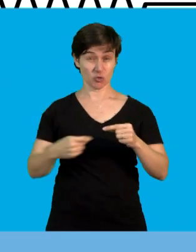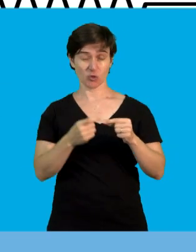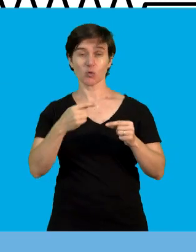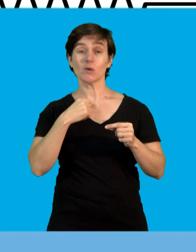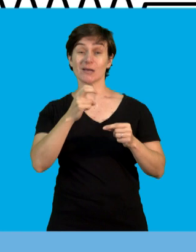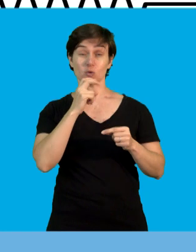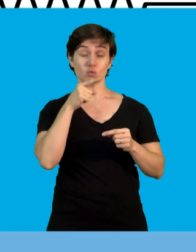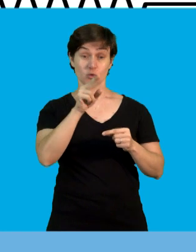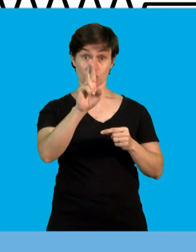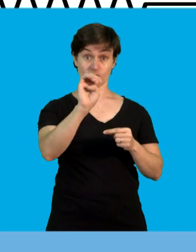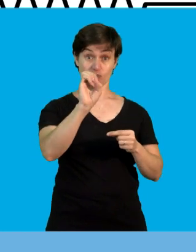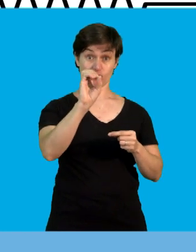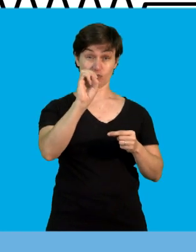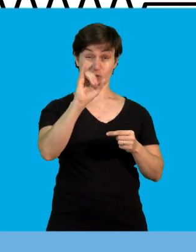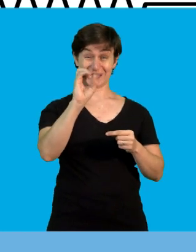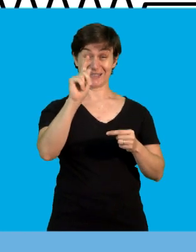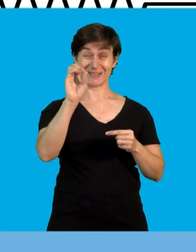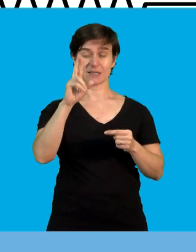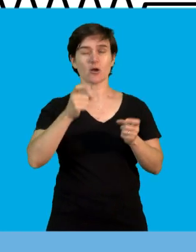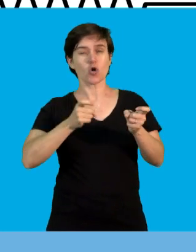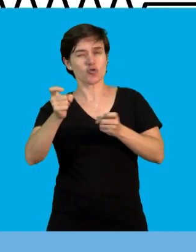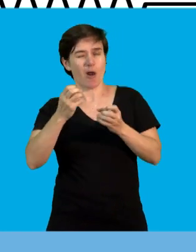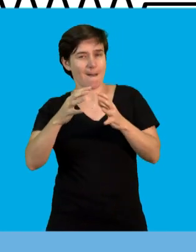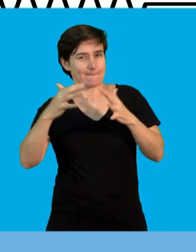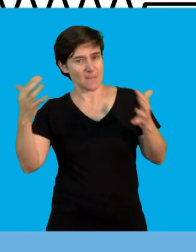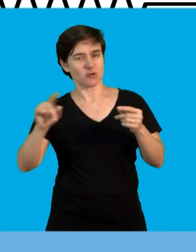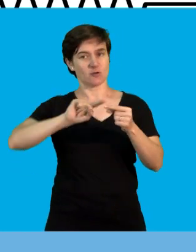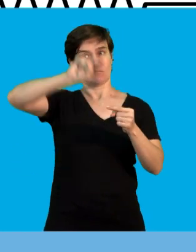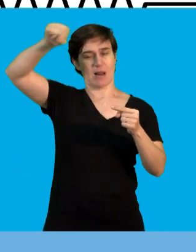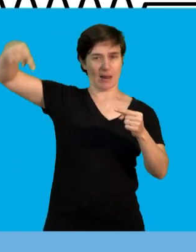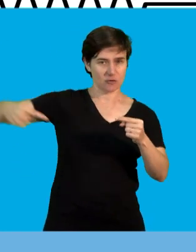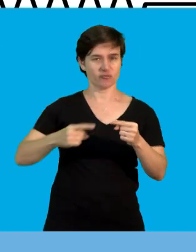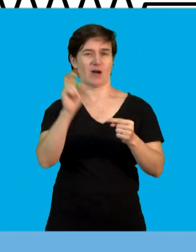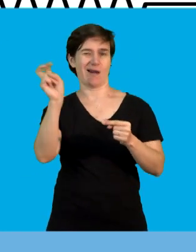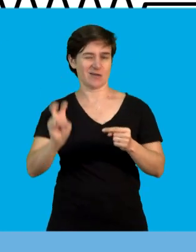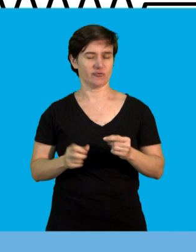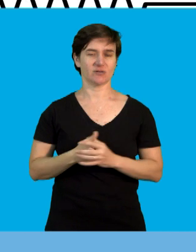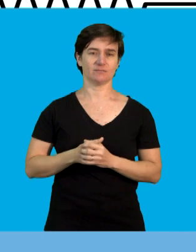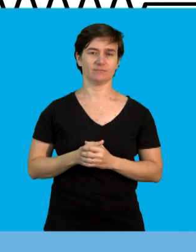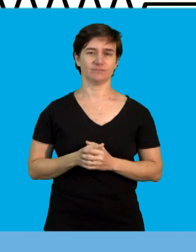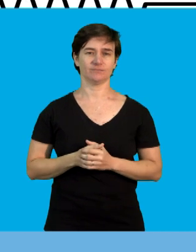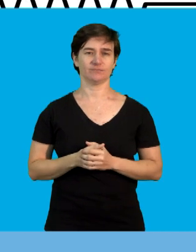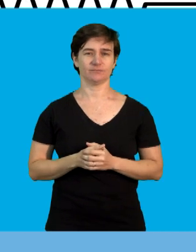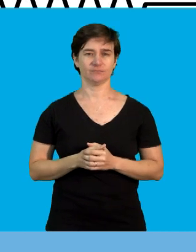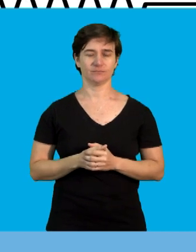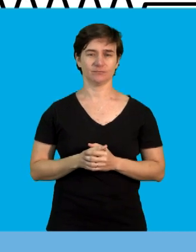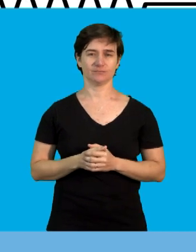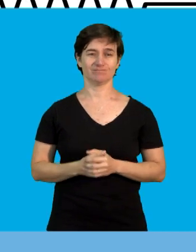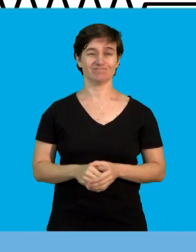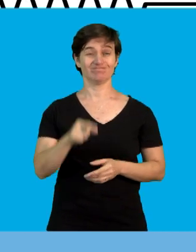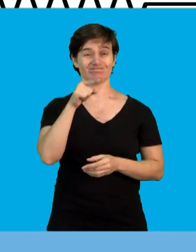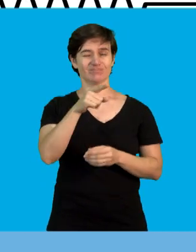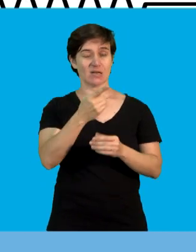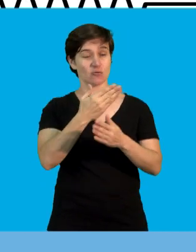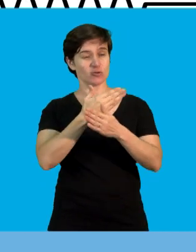to control or to regulate the current flow from one point to the other. So these resistors are set